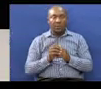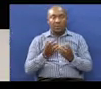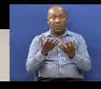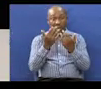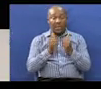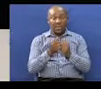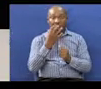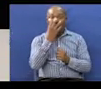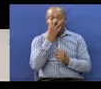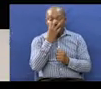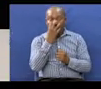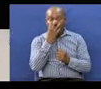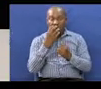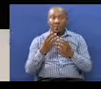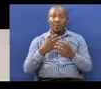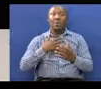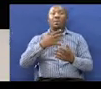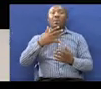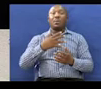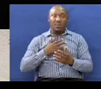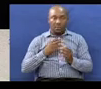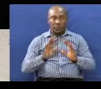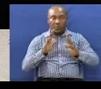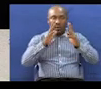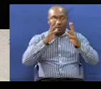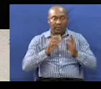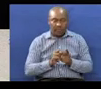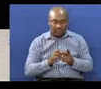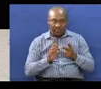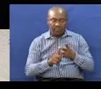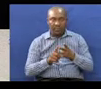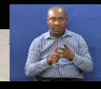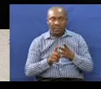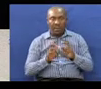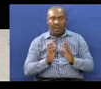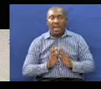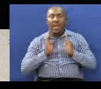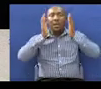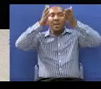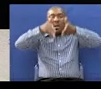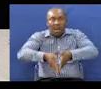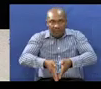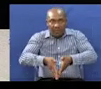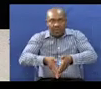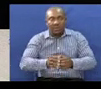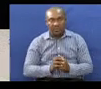for them to survive. But also, number two, it is used by divers.